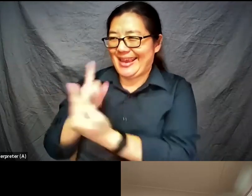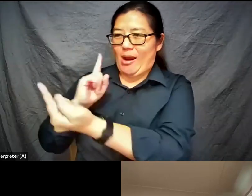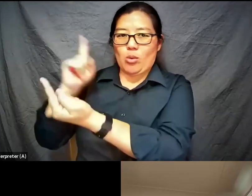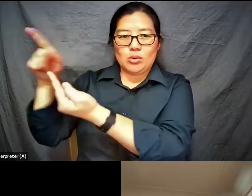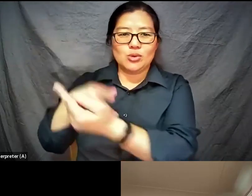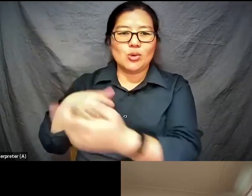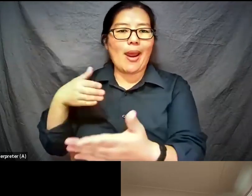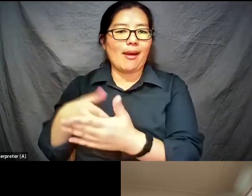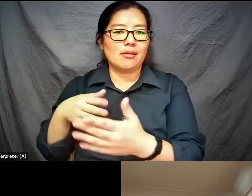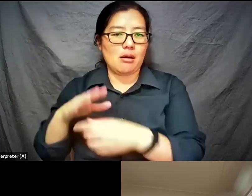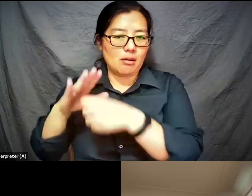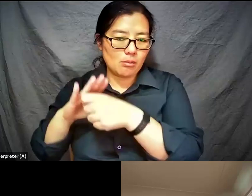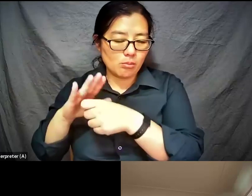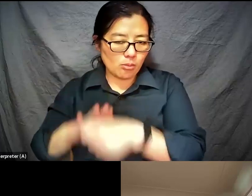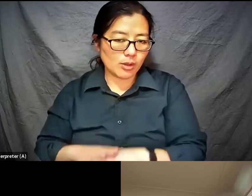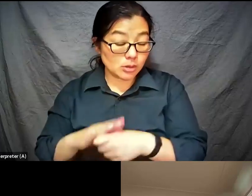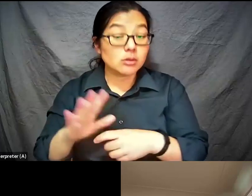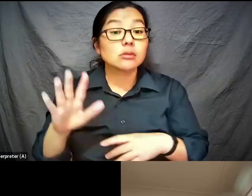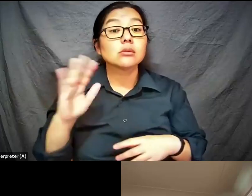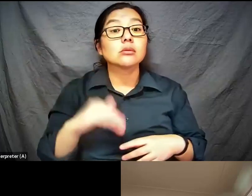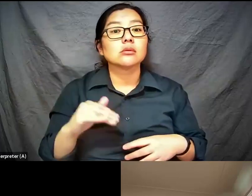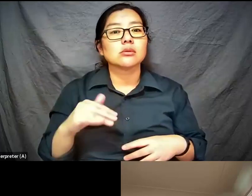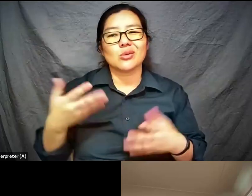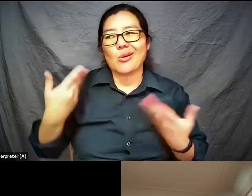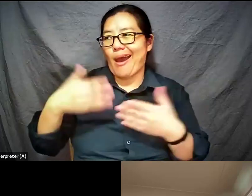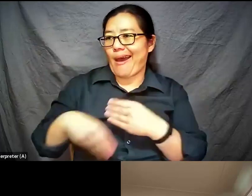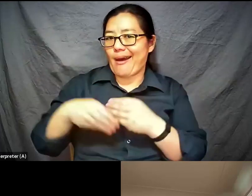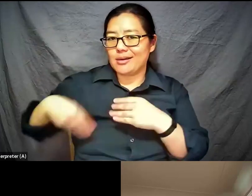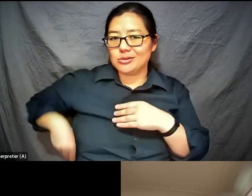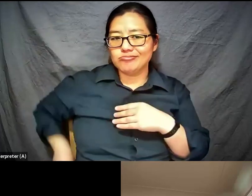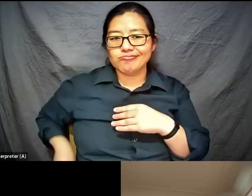broader storytelling. I'm done speaking.